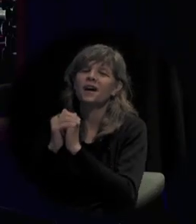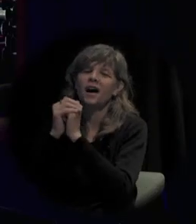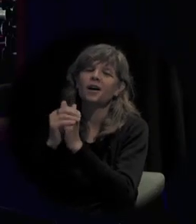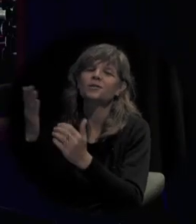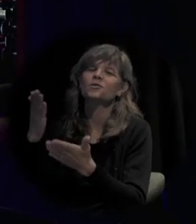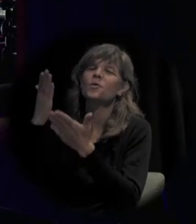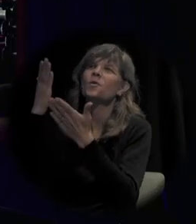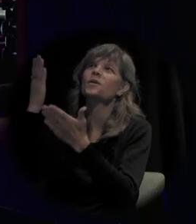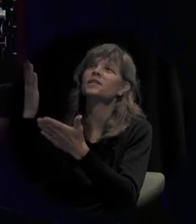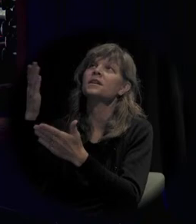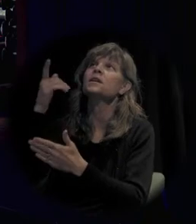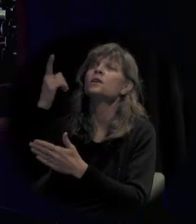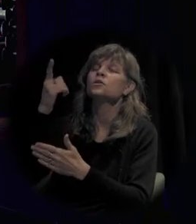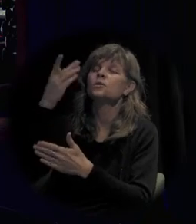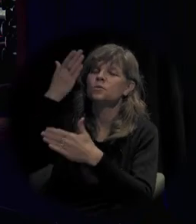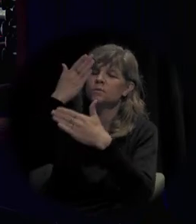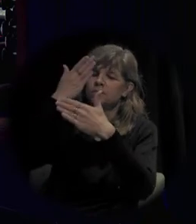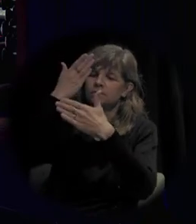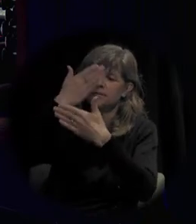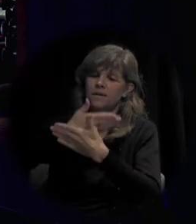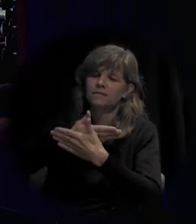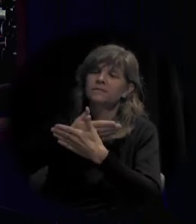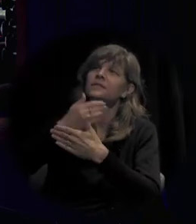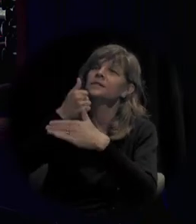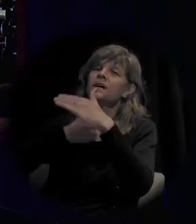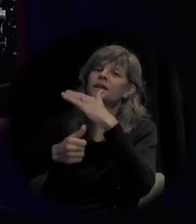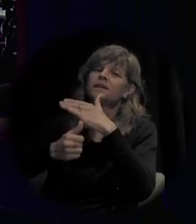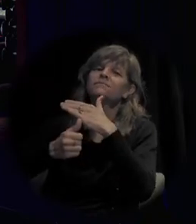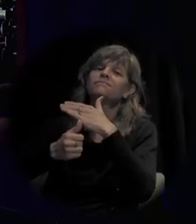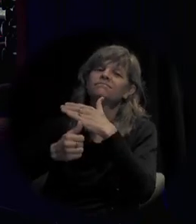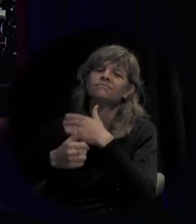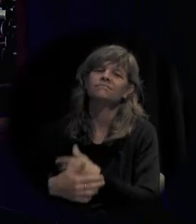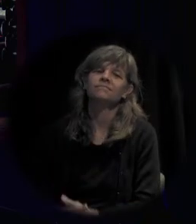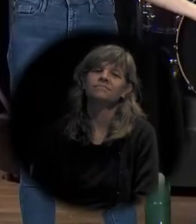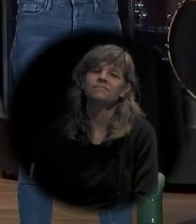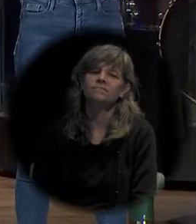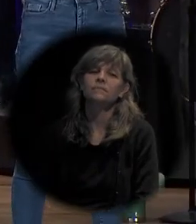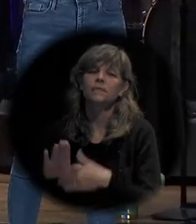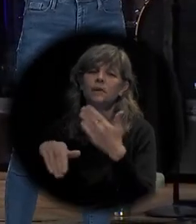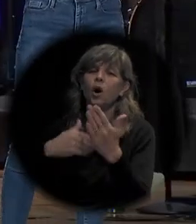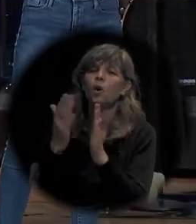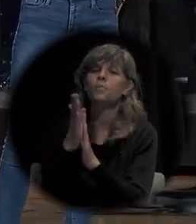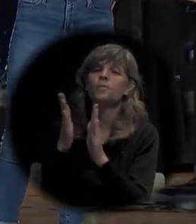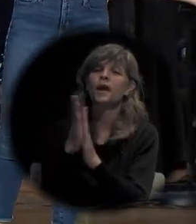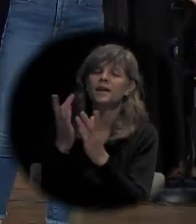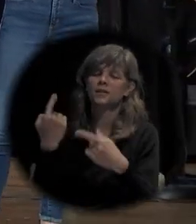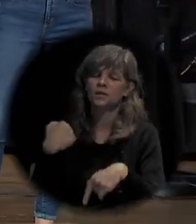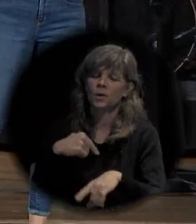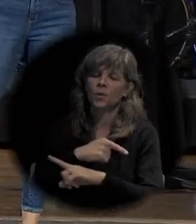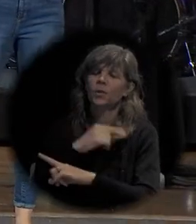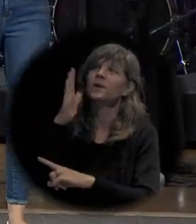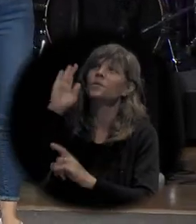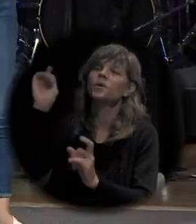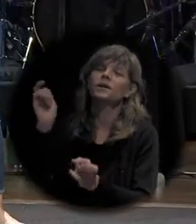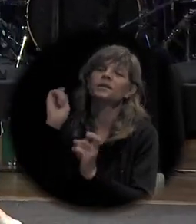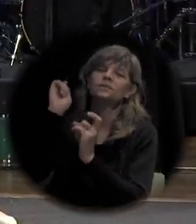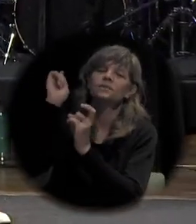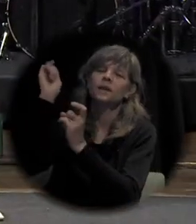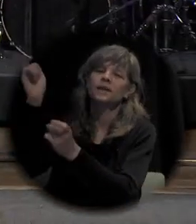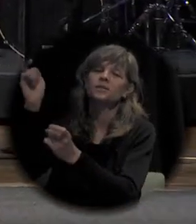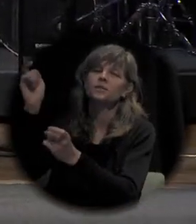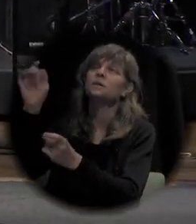angels adore thee, all veiling their sight. All praise we